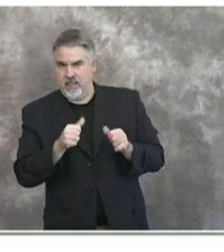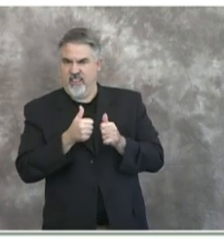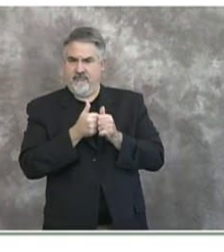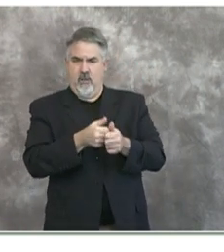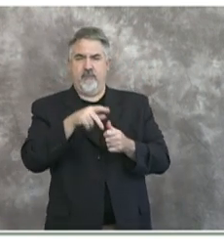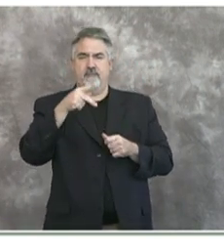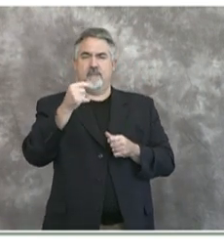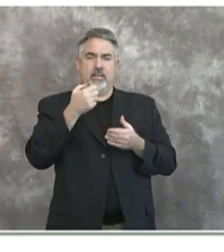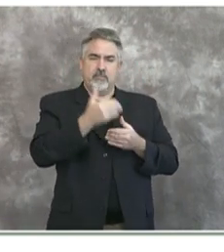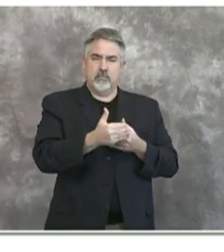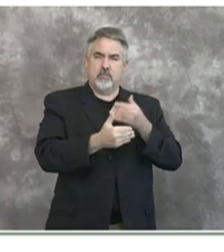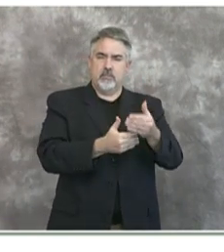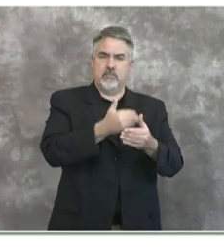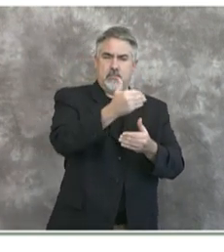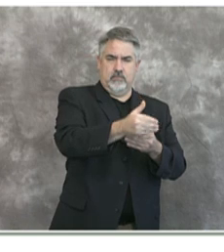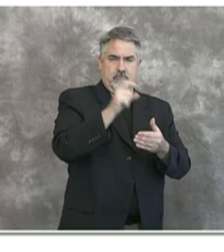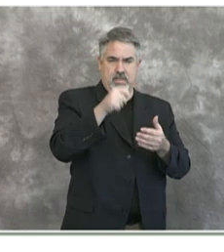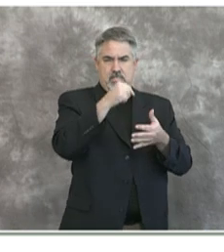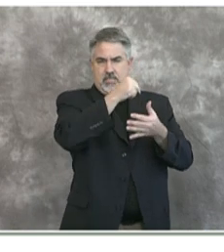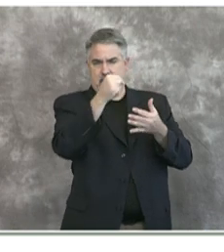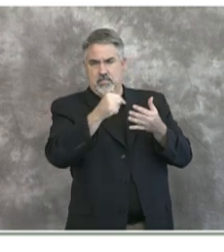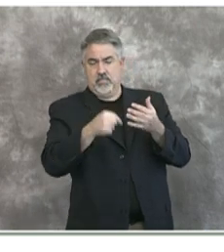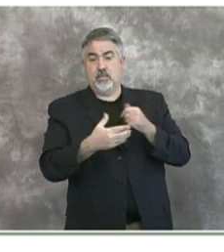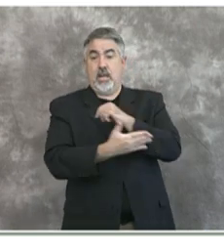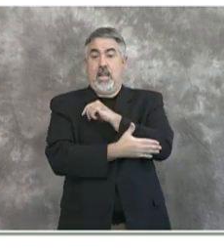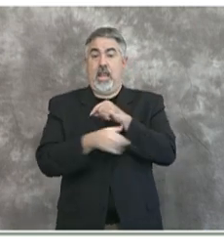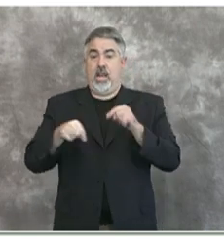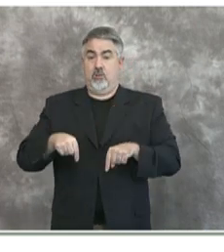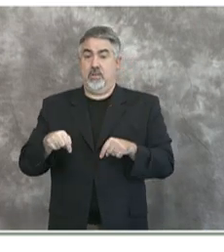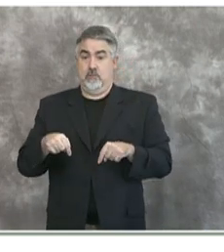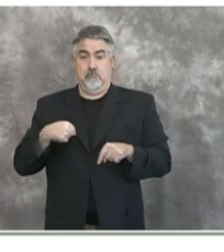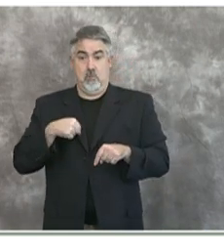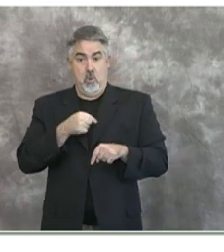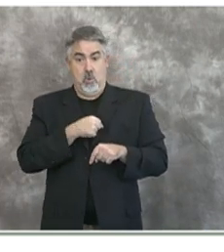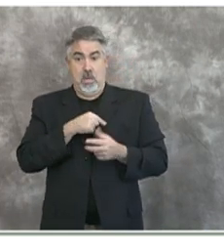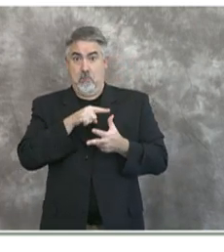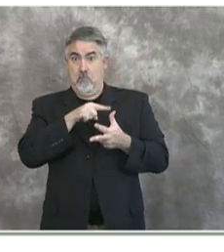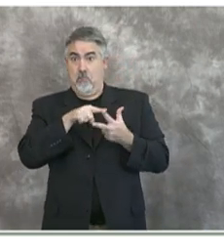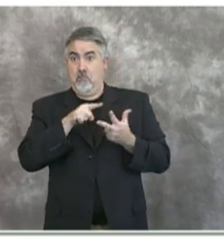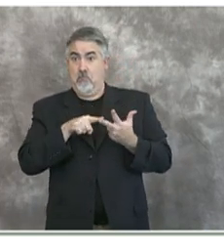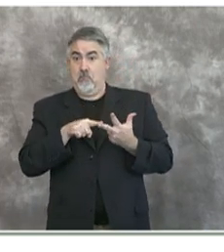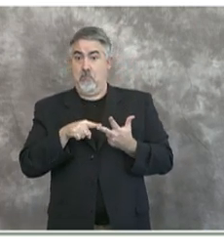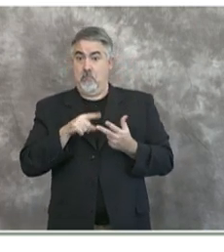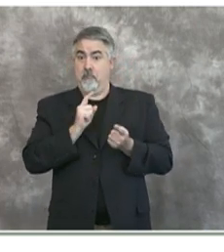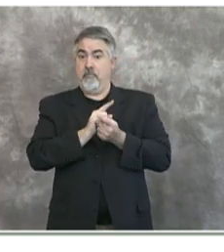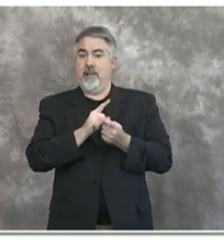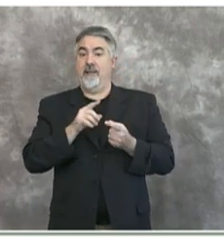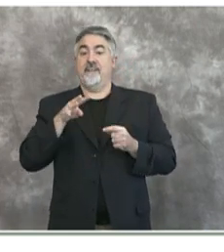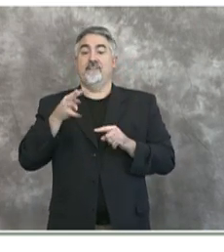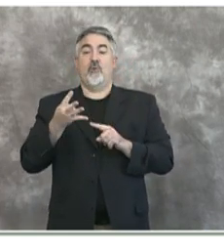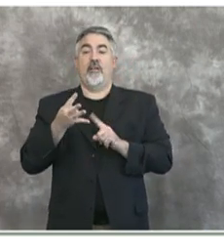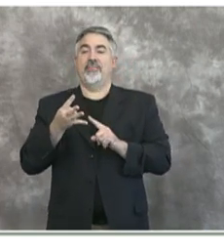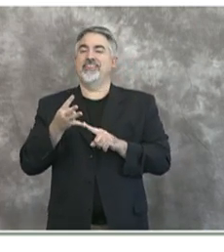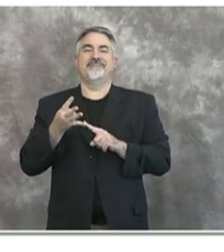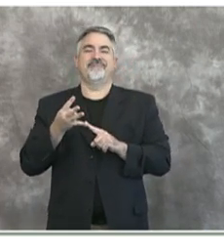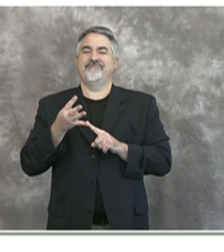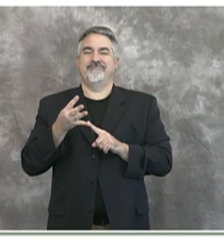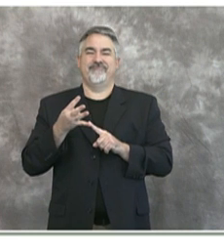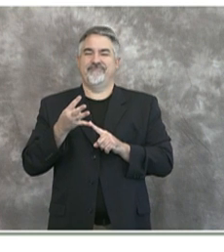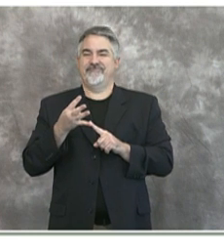approach. The county appears to be meeting 3 of these 5 metrics. The 4th metric, to